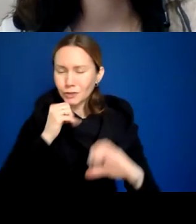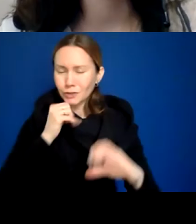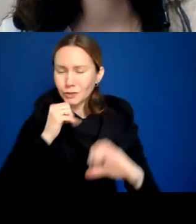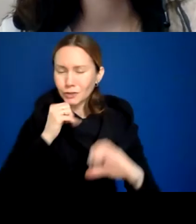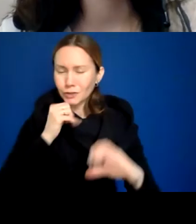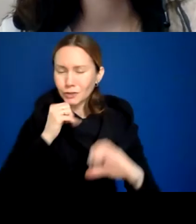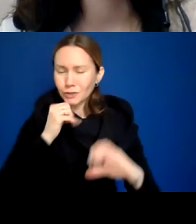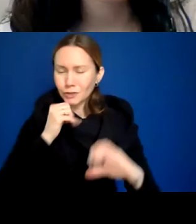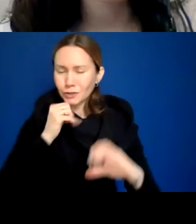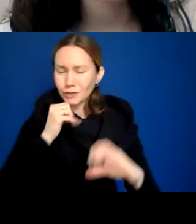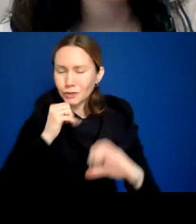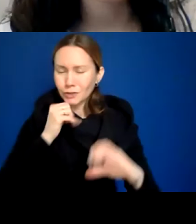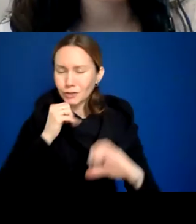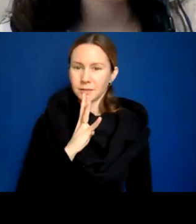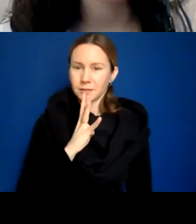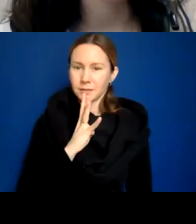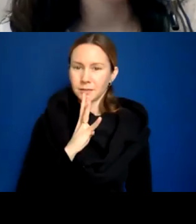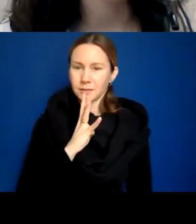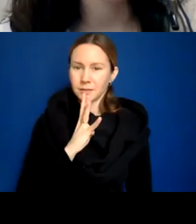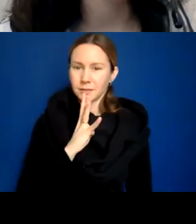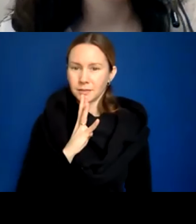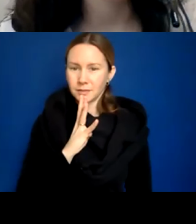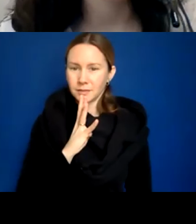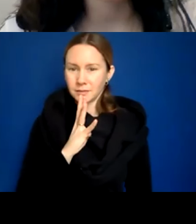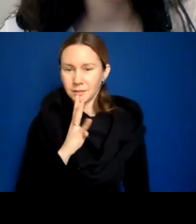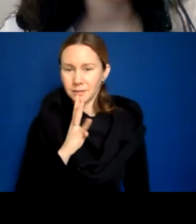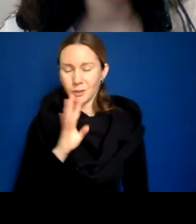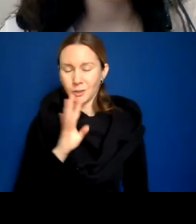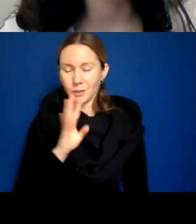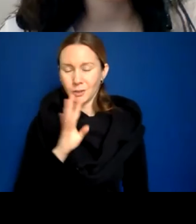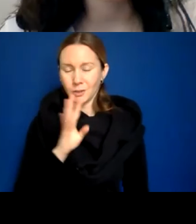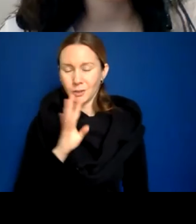redundancy of your message. So make